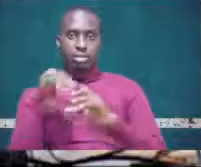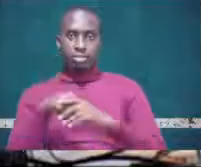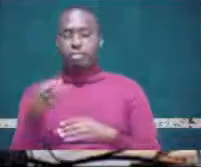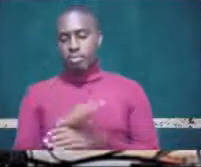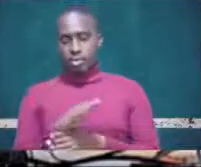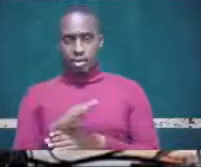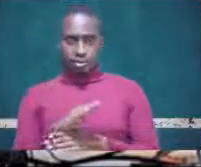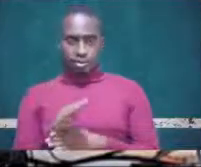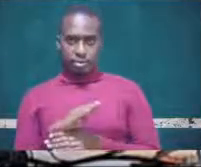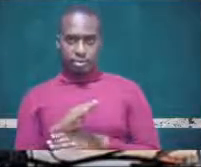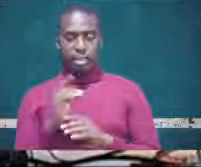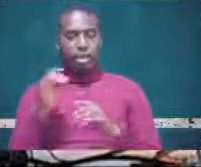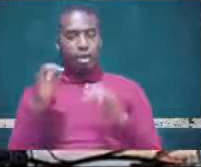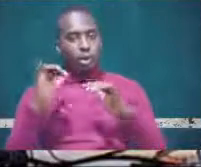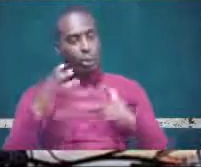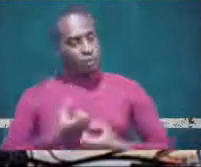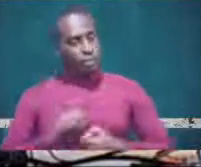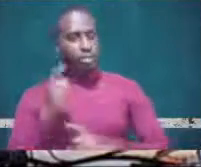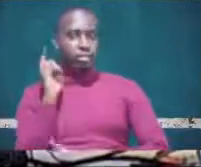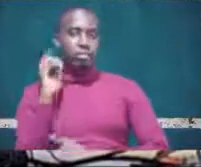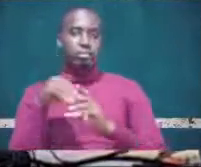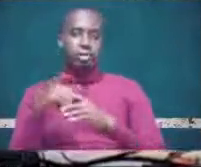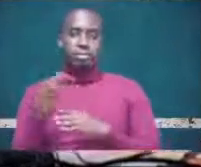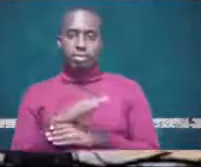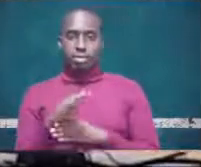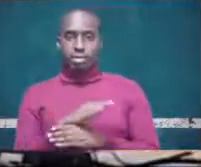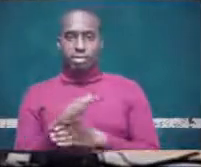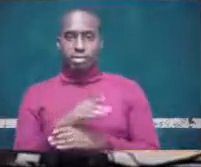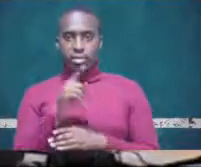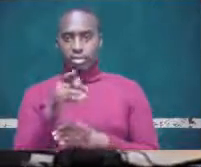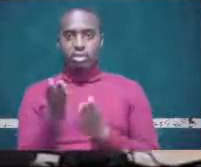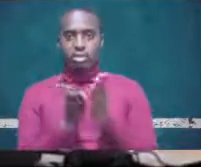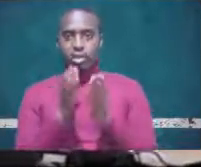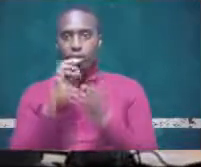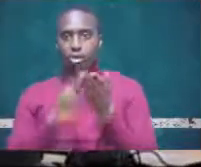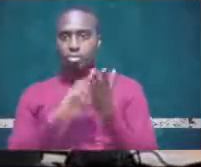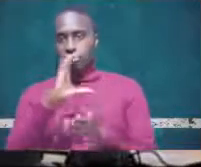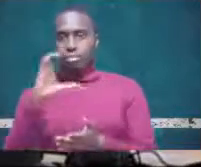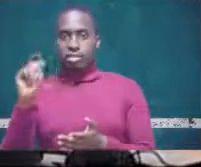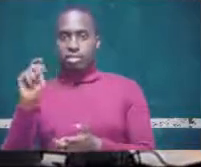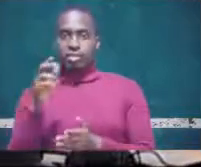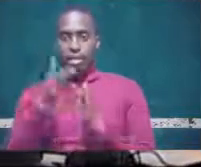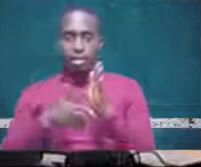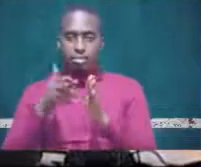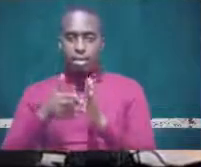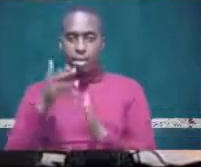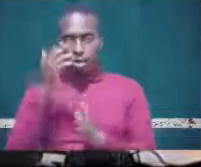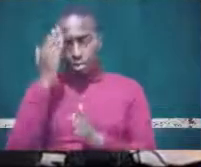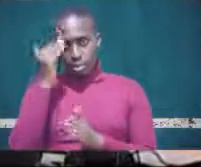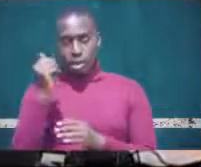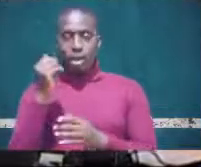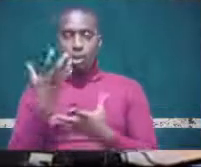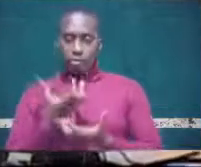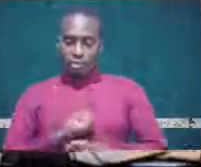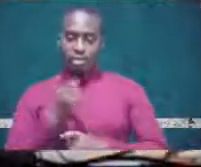business. Maintain the security of the business. That is technology, using the CCTV cameras to maintain the